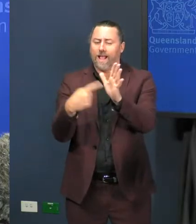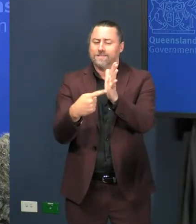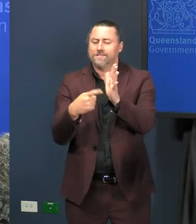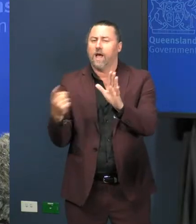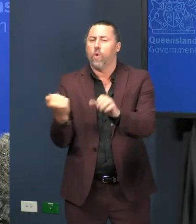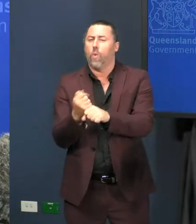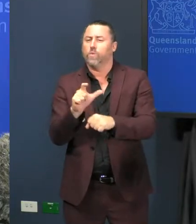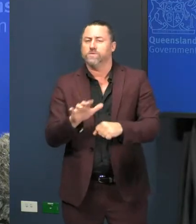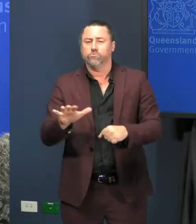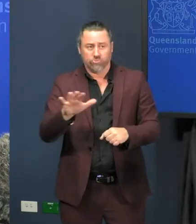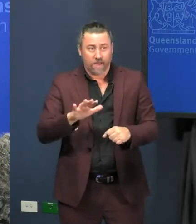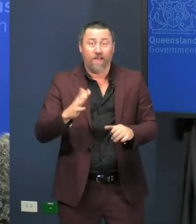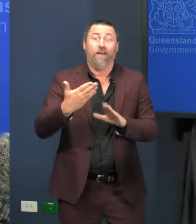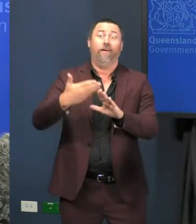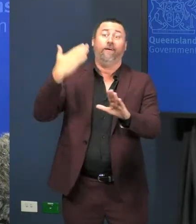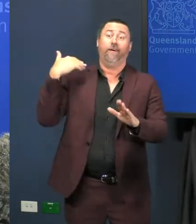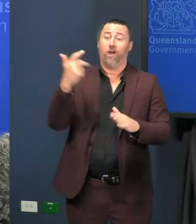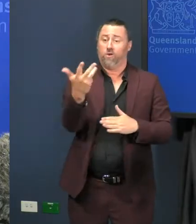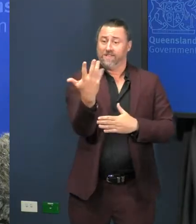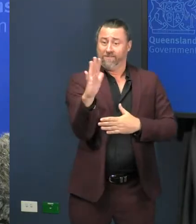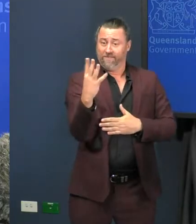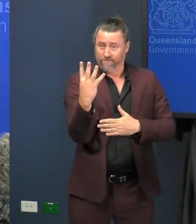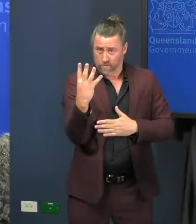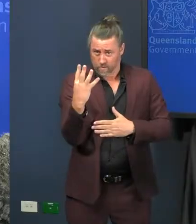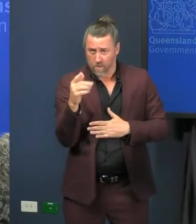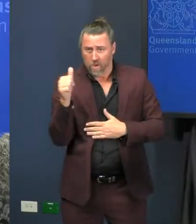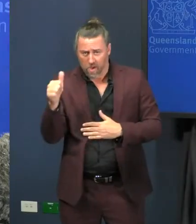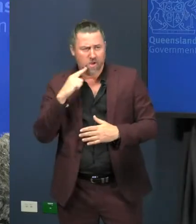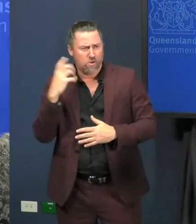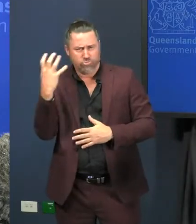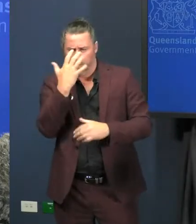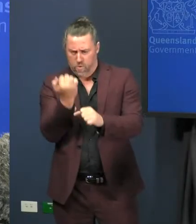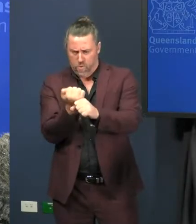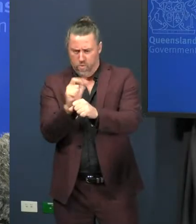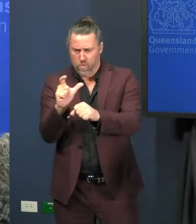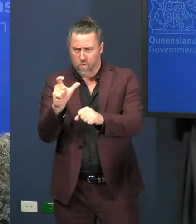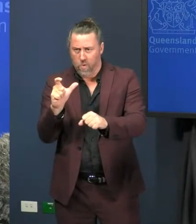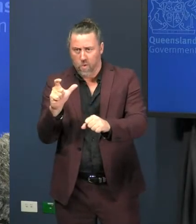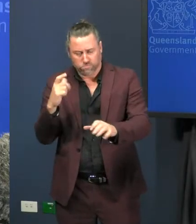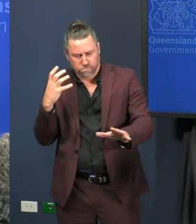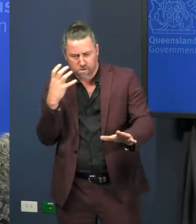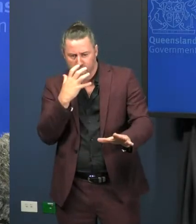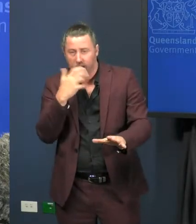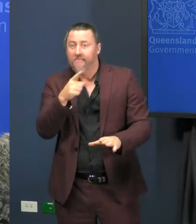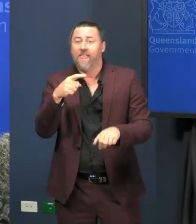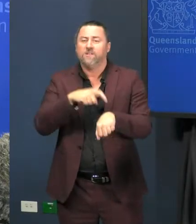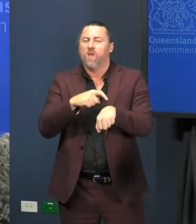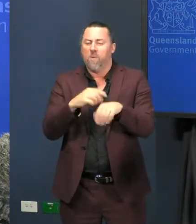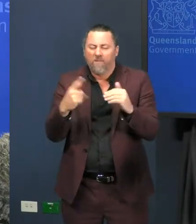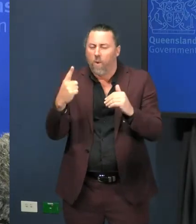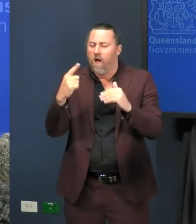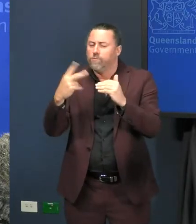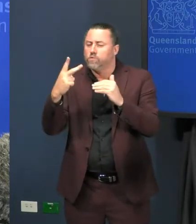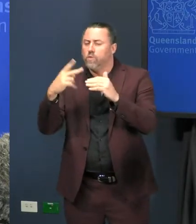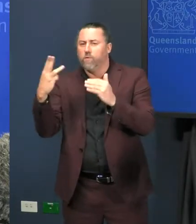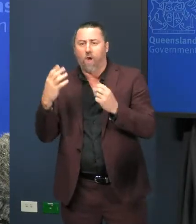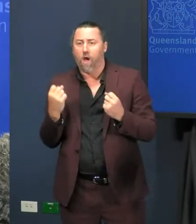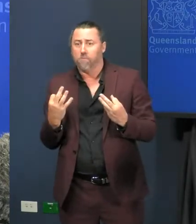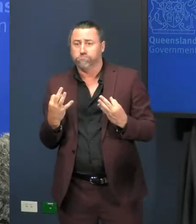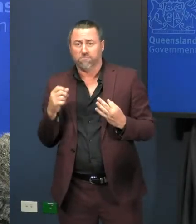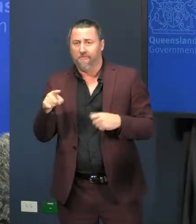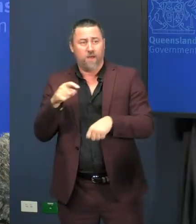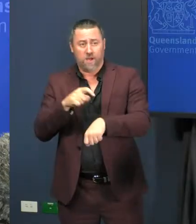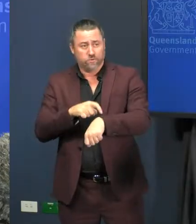in 1954, what's known as the Great Gold Coast Cyclone, and it predated categories, but many